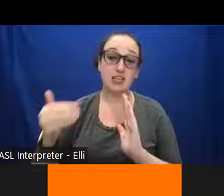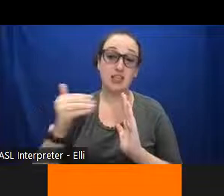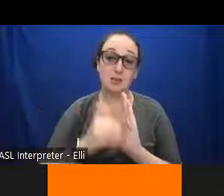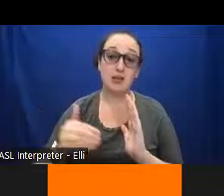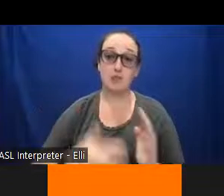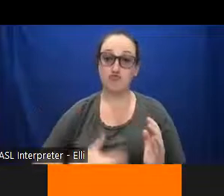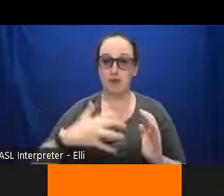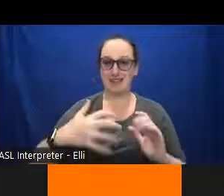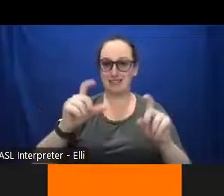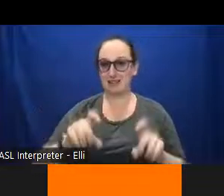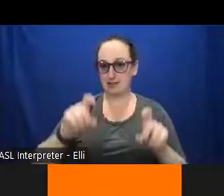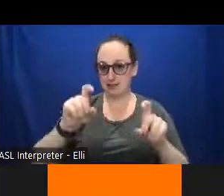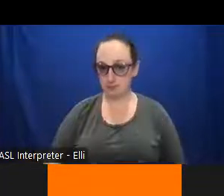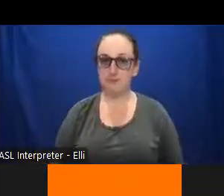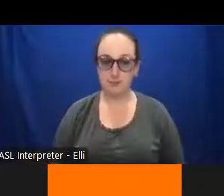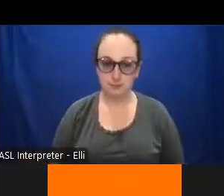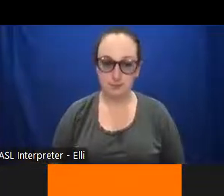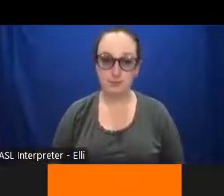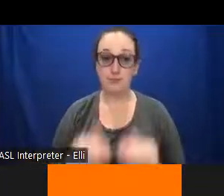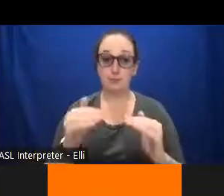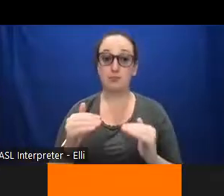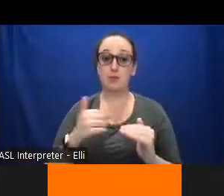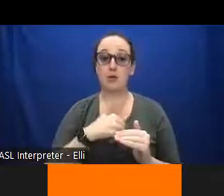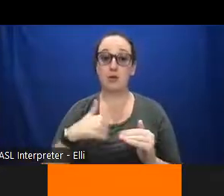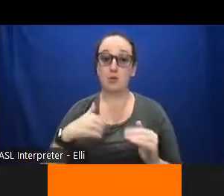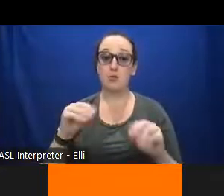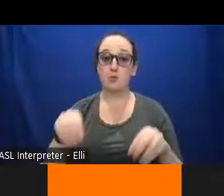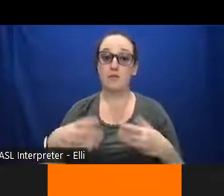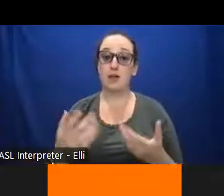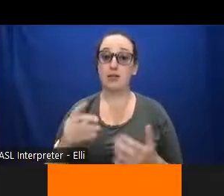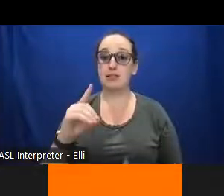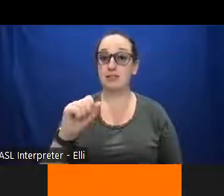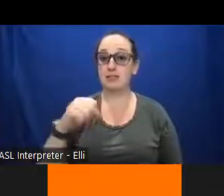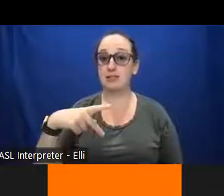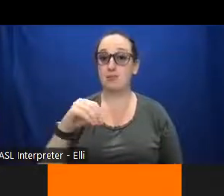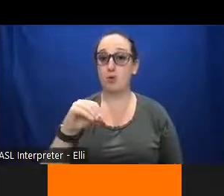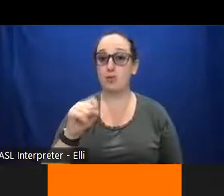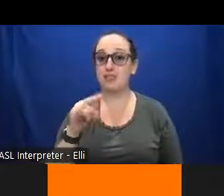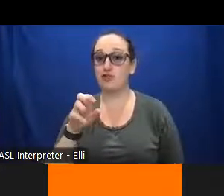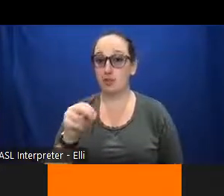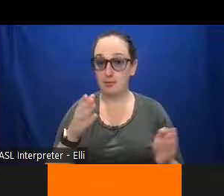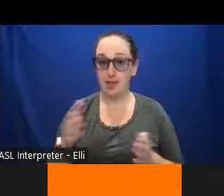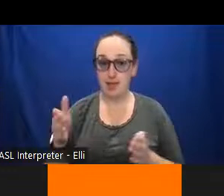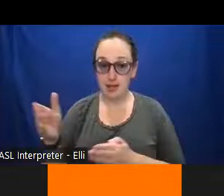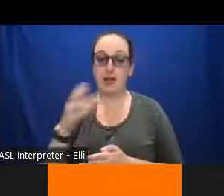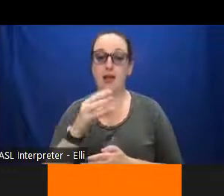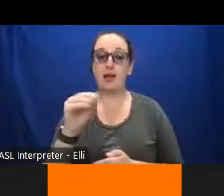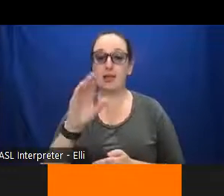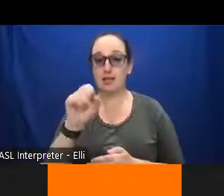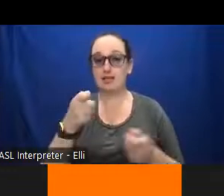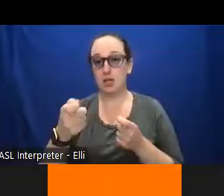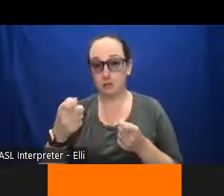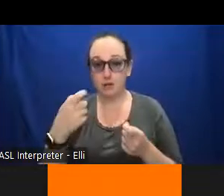We also provide disposition planning and case management. So making sure that we're having multiple touches